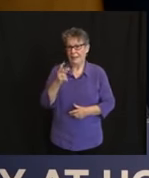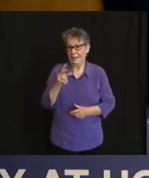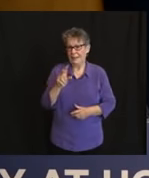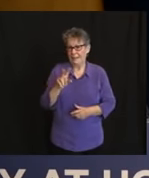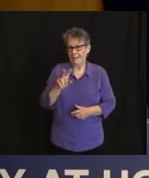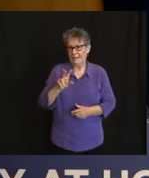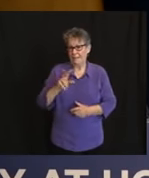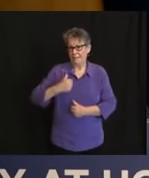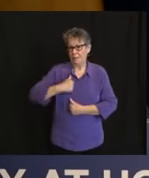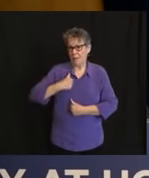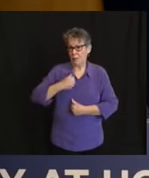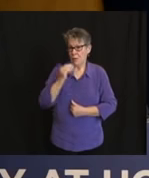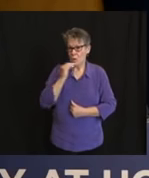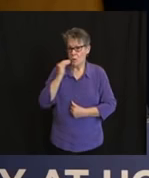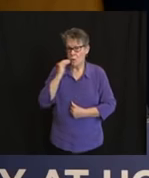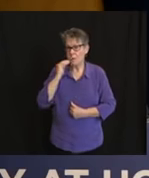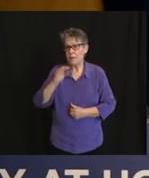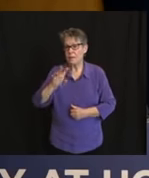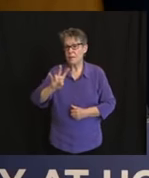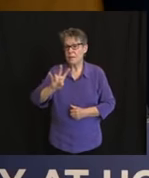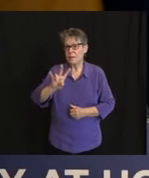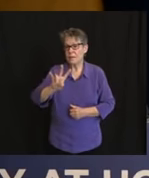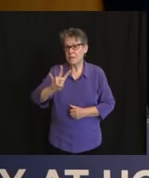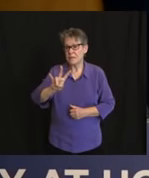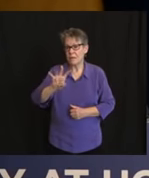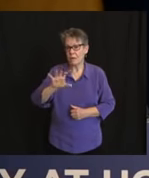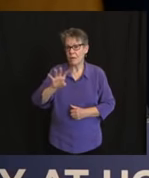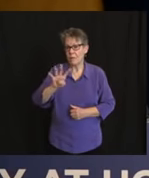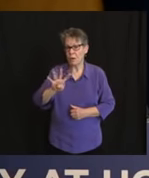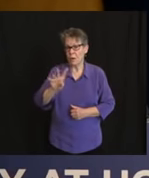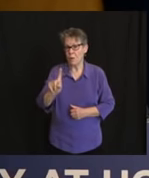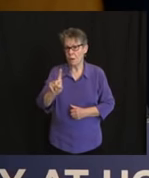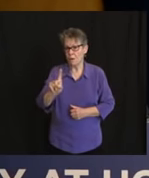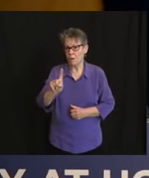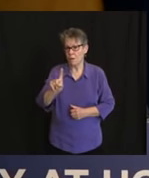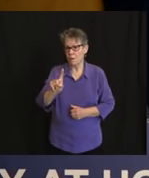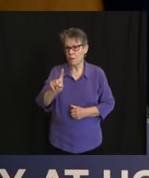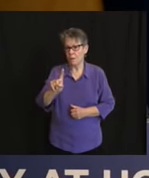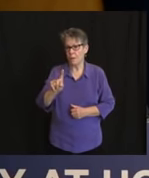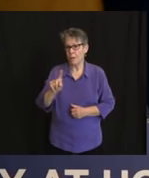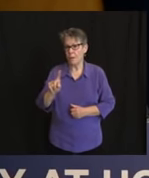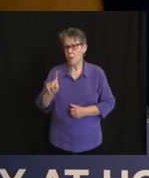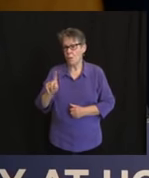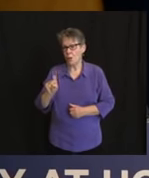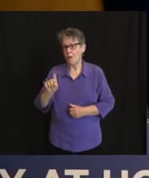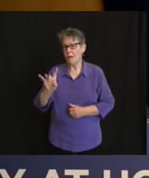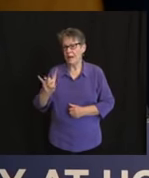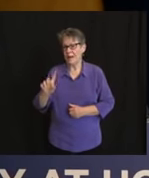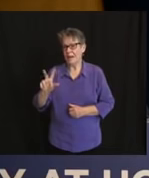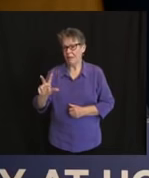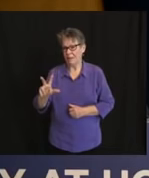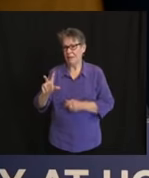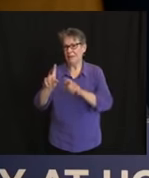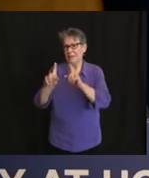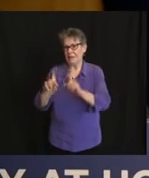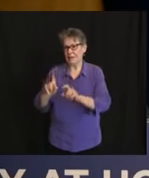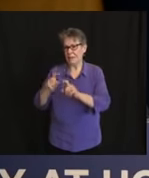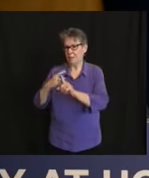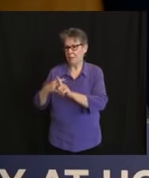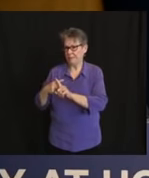those residents have tested positive, and there have been 80 residents that have died who